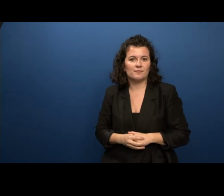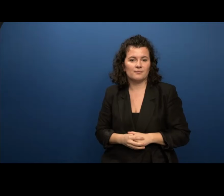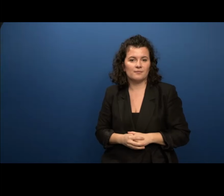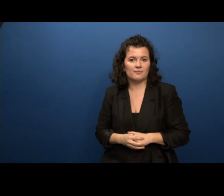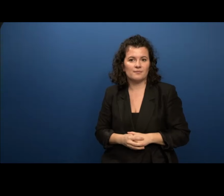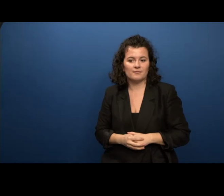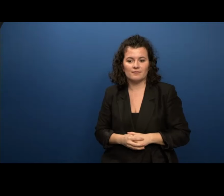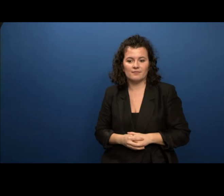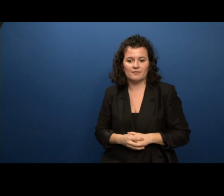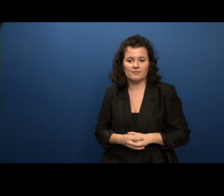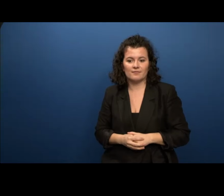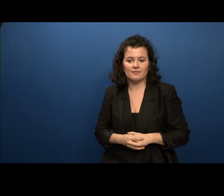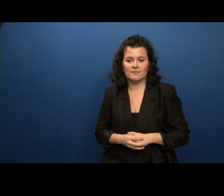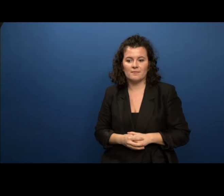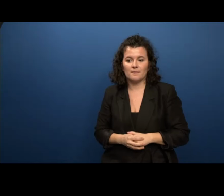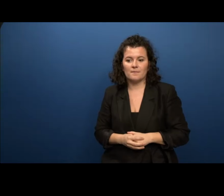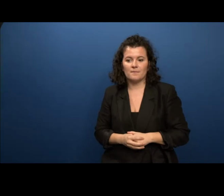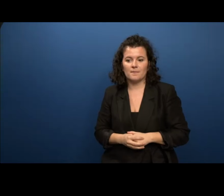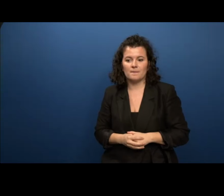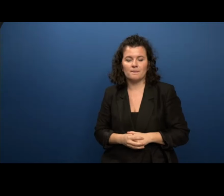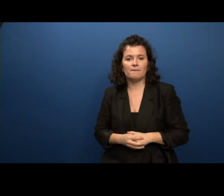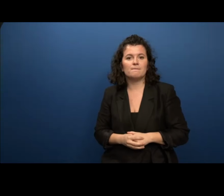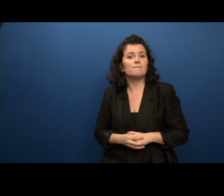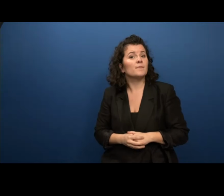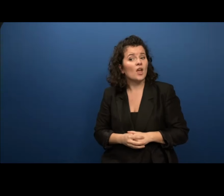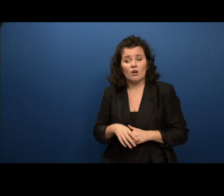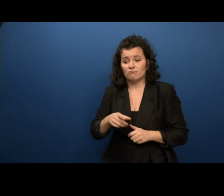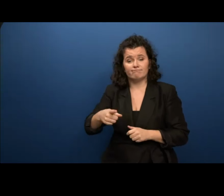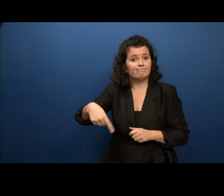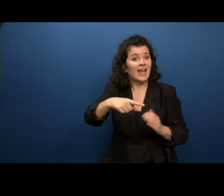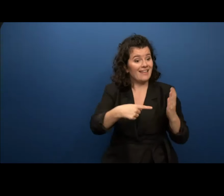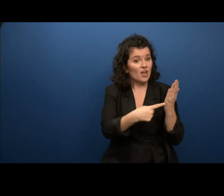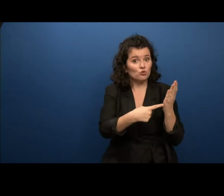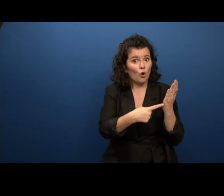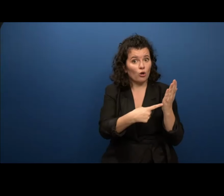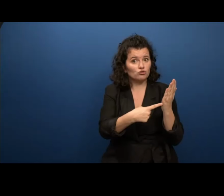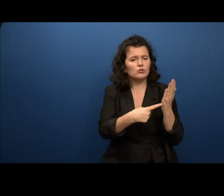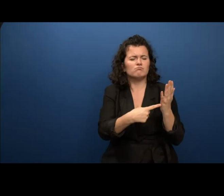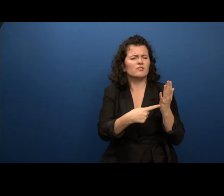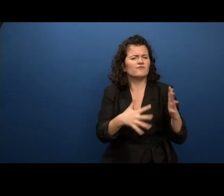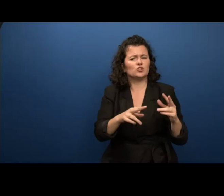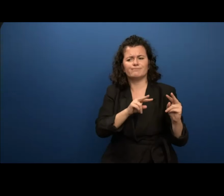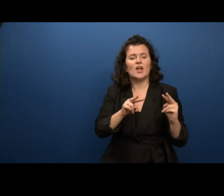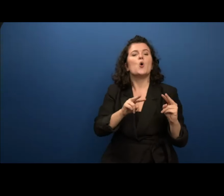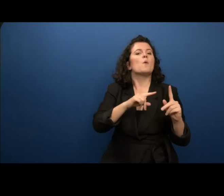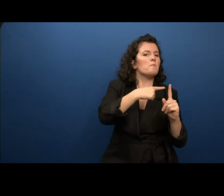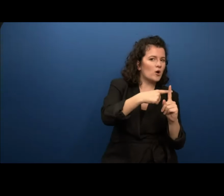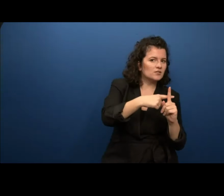So technology and people with disability, positive and negative aspect. The positive aspect that is that technology